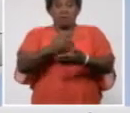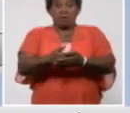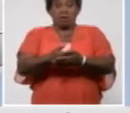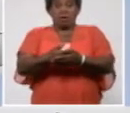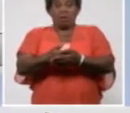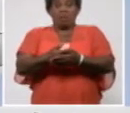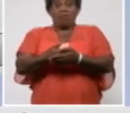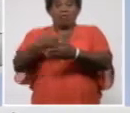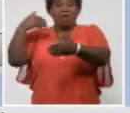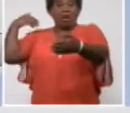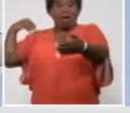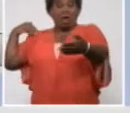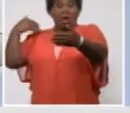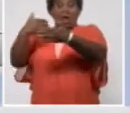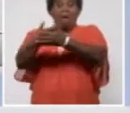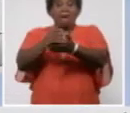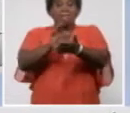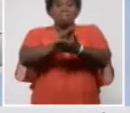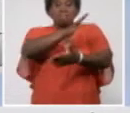515,969, of which